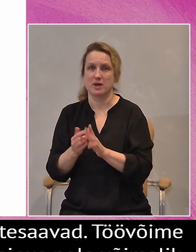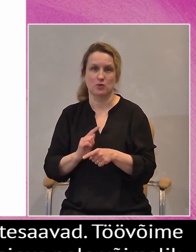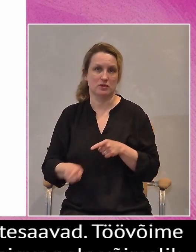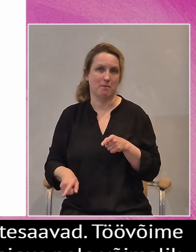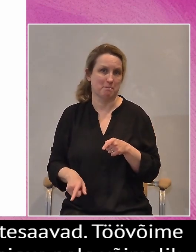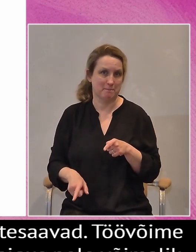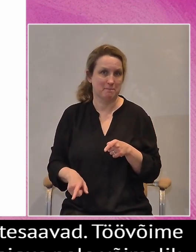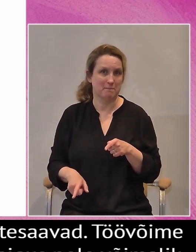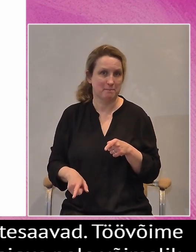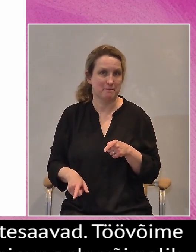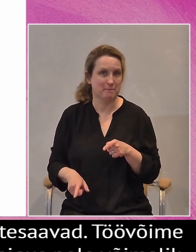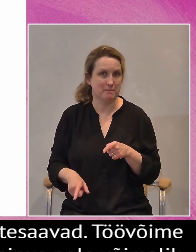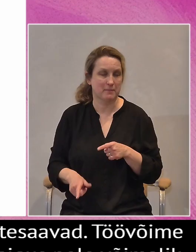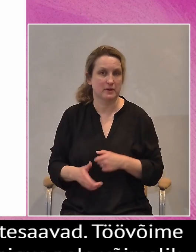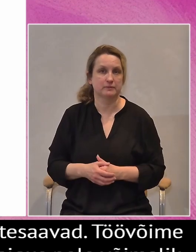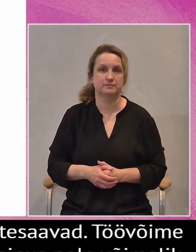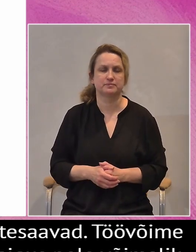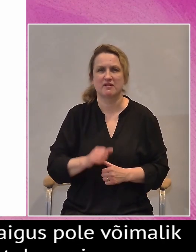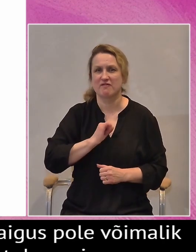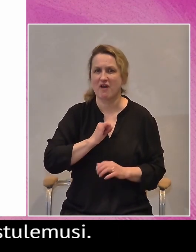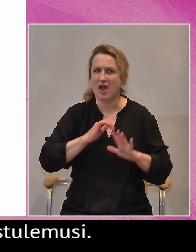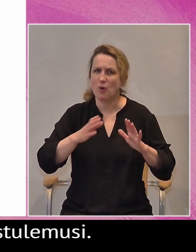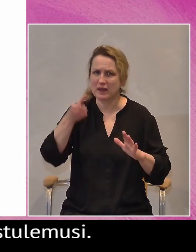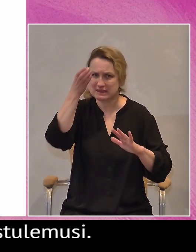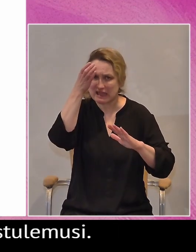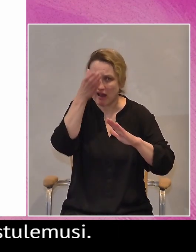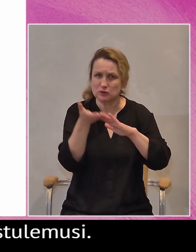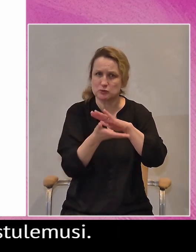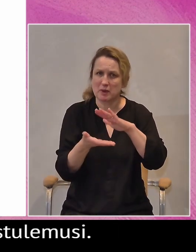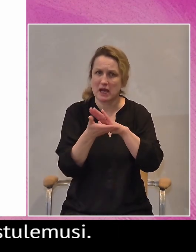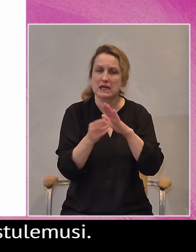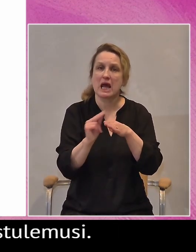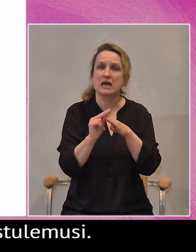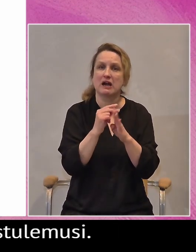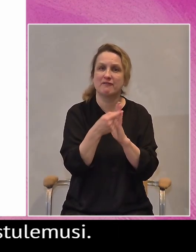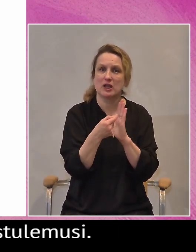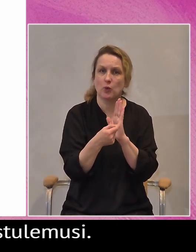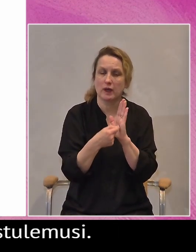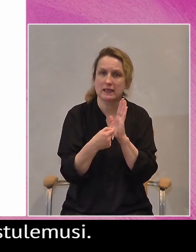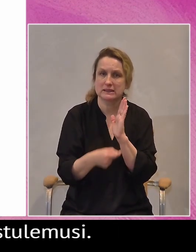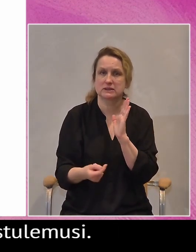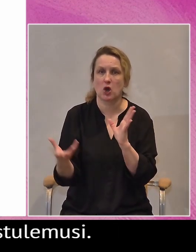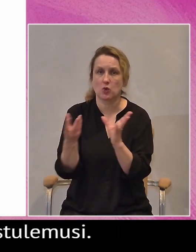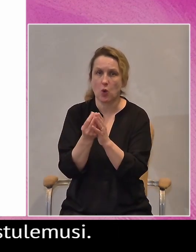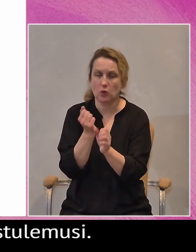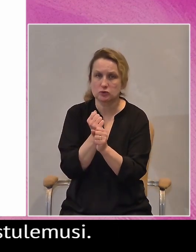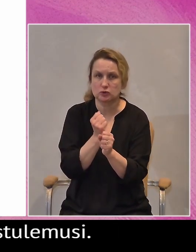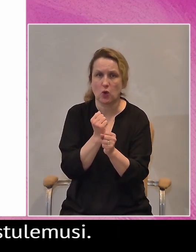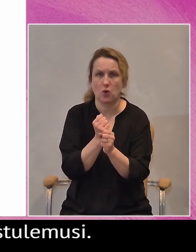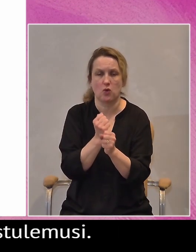in the diagnosis, and this affects the results of the evaluation. We could use